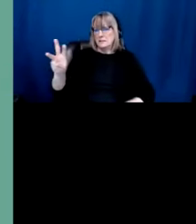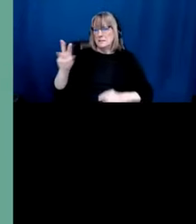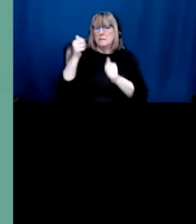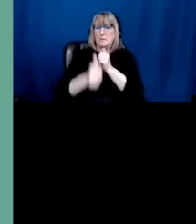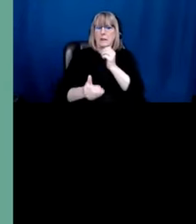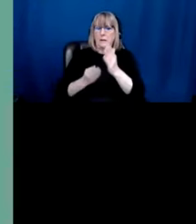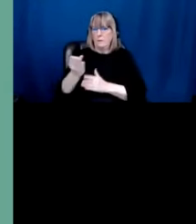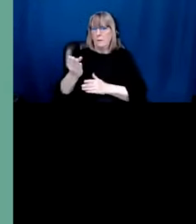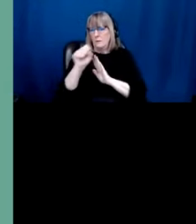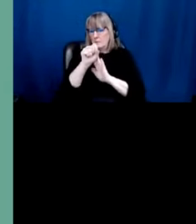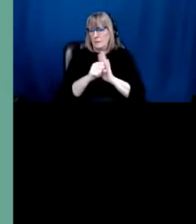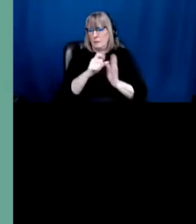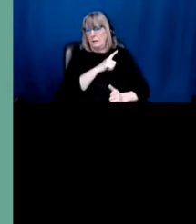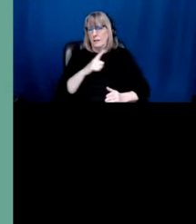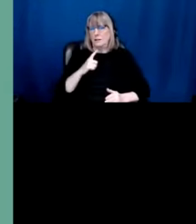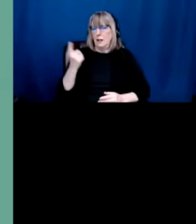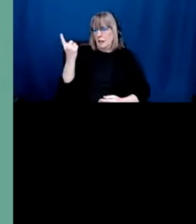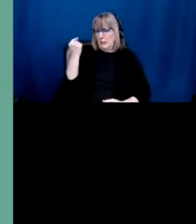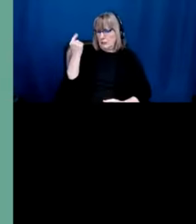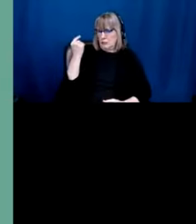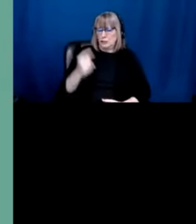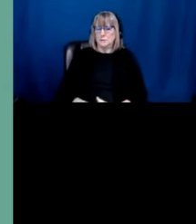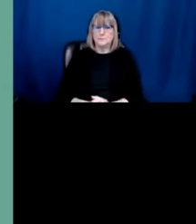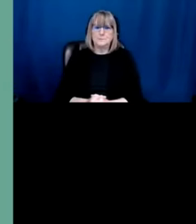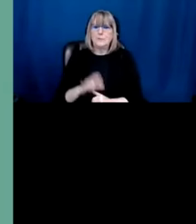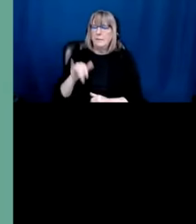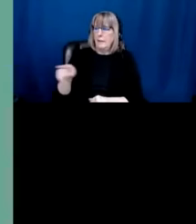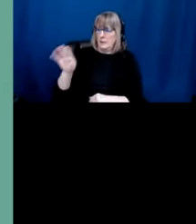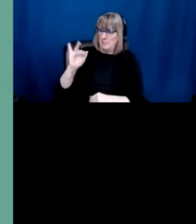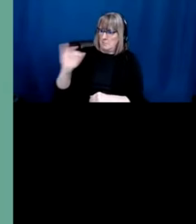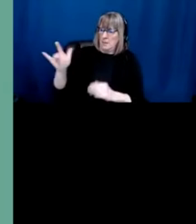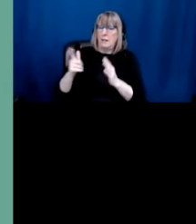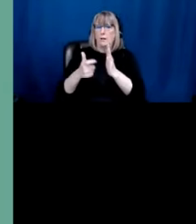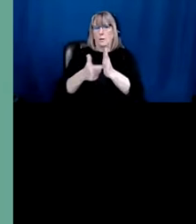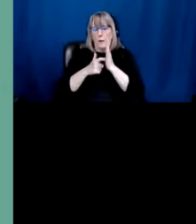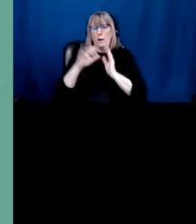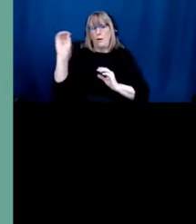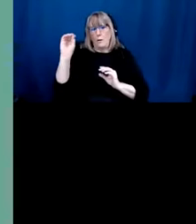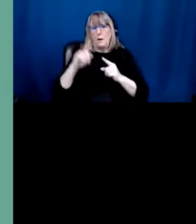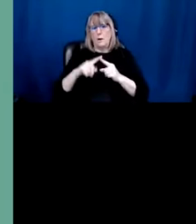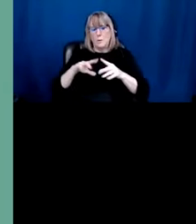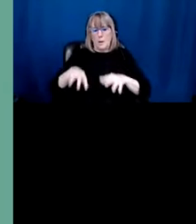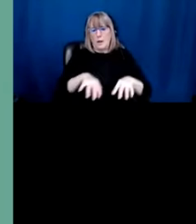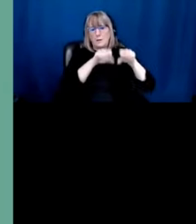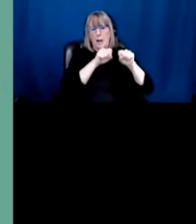the state legislature last year. The bill requires Omaha to adopt an affordable housing